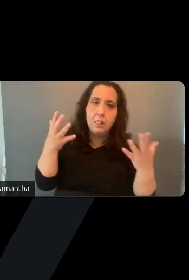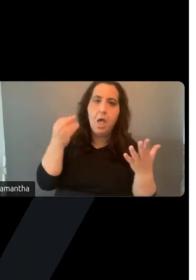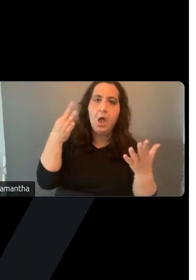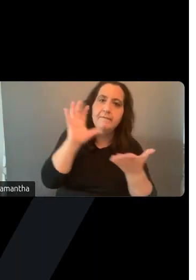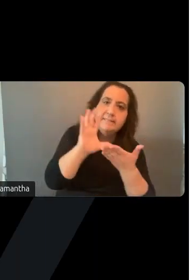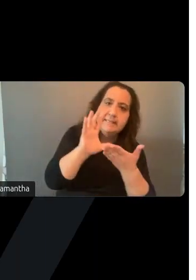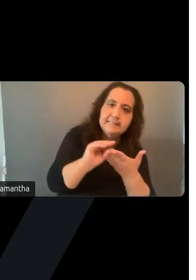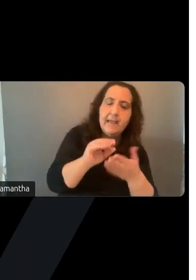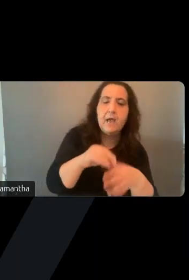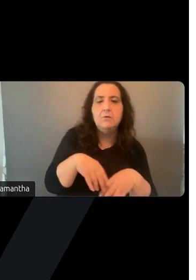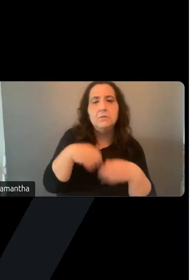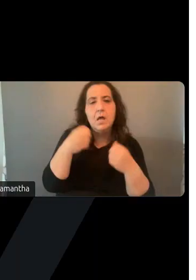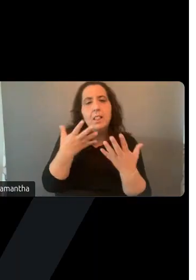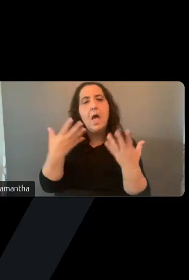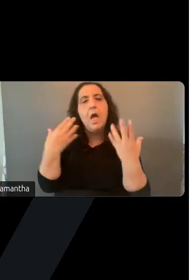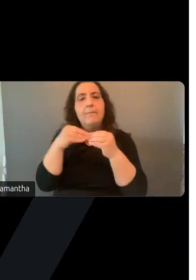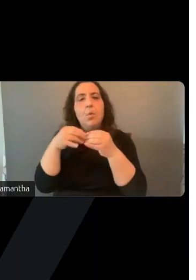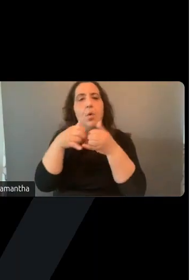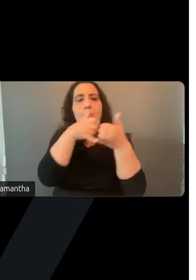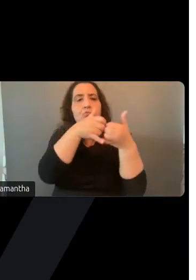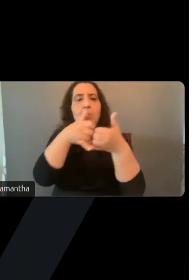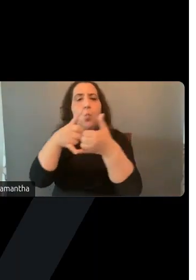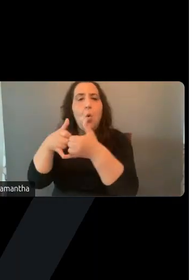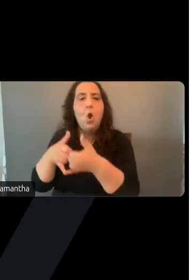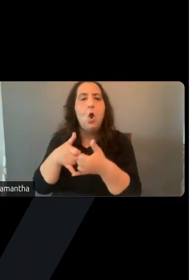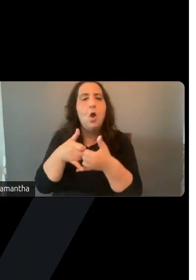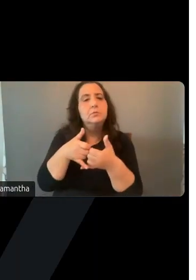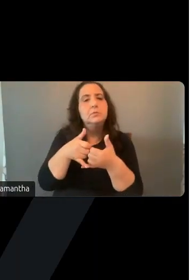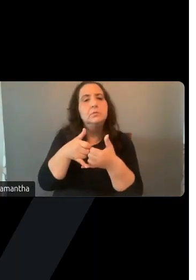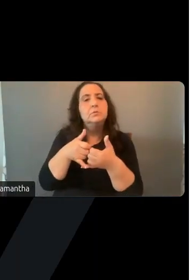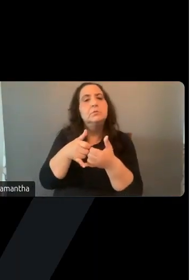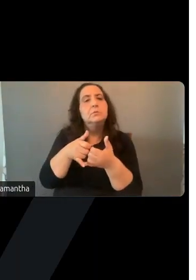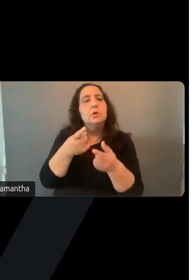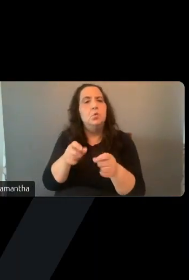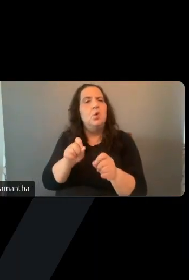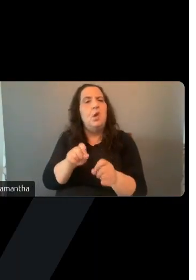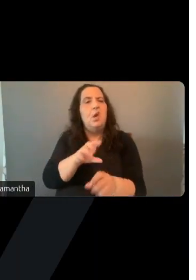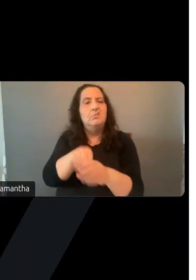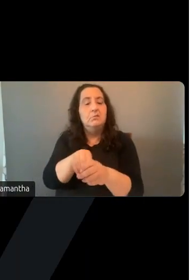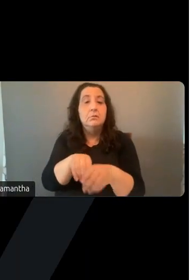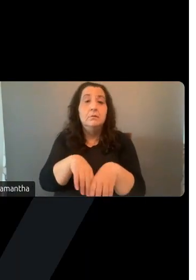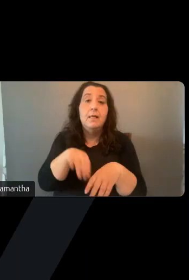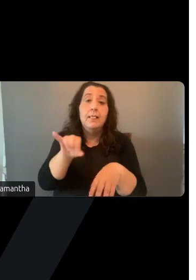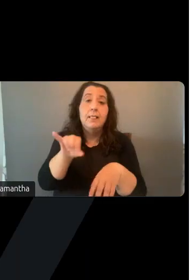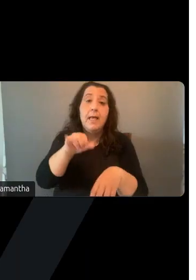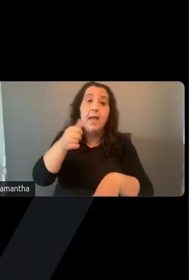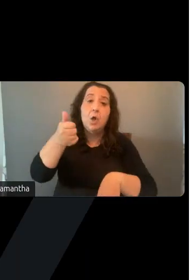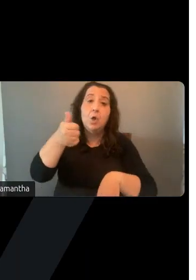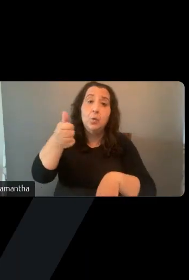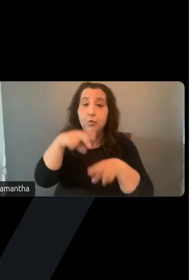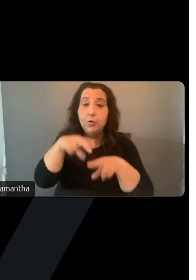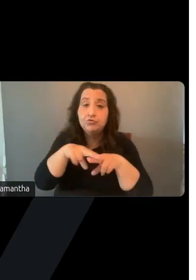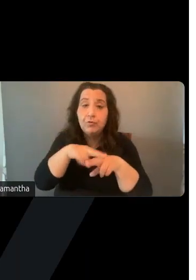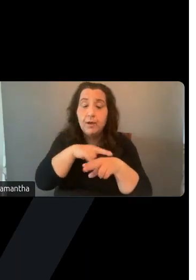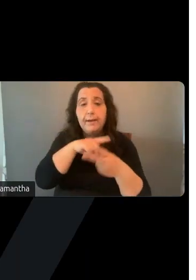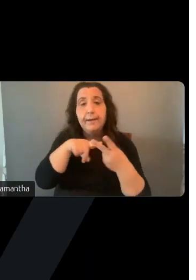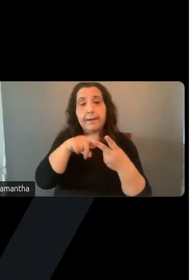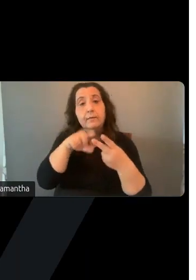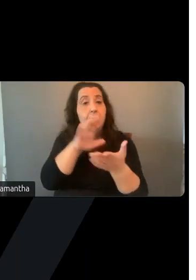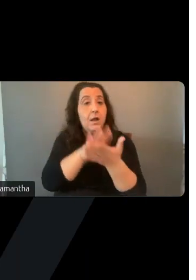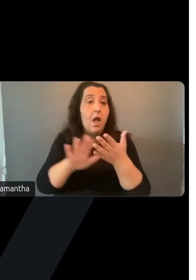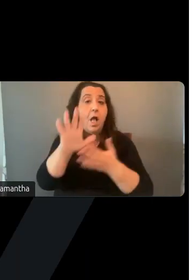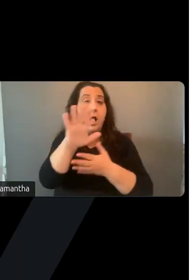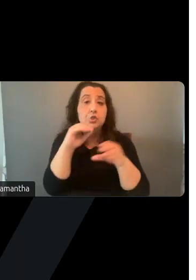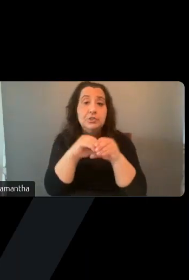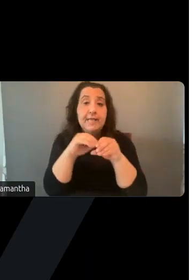that New York City Public Schools teachers can take advantage of. This includes things like commuter benefits, a college savings program,